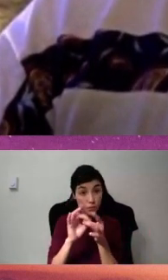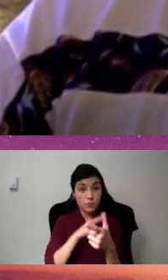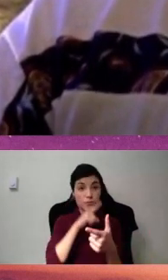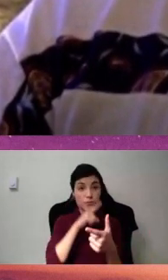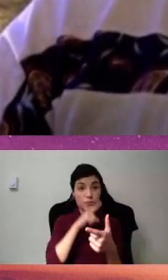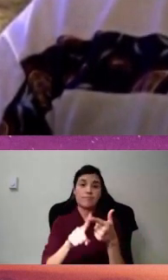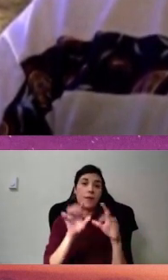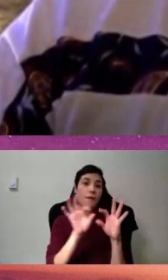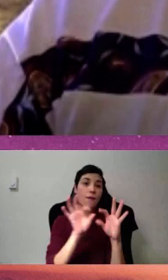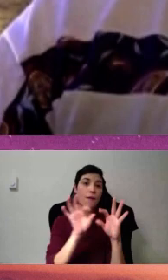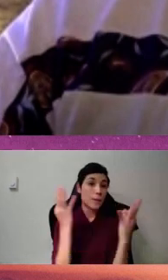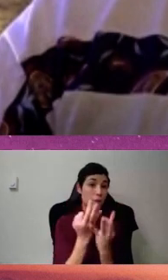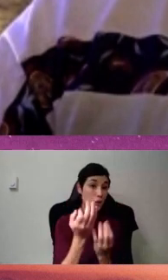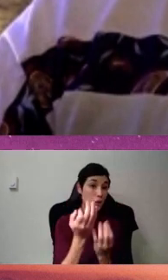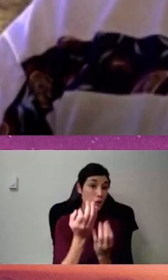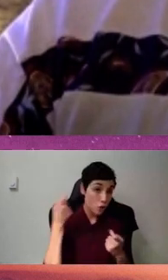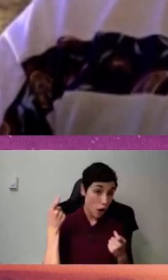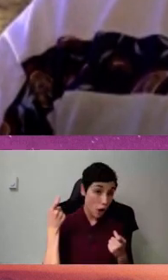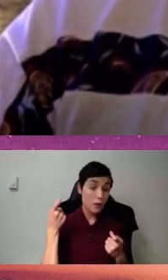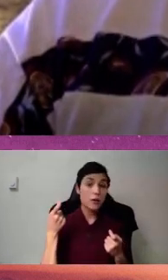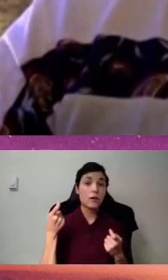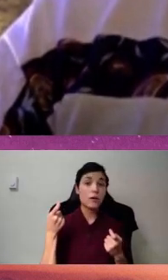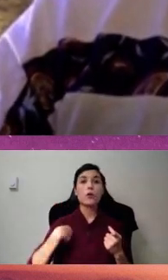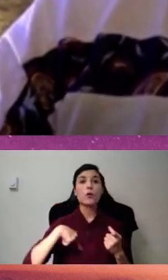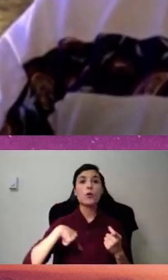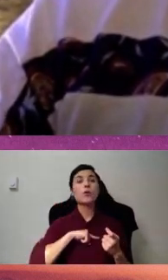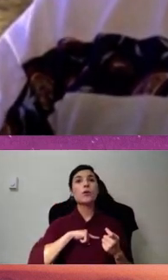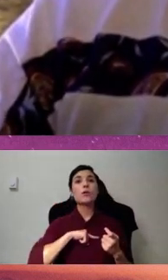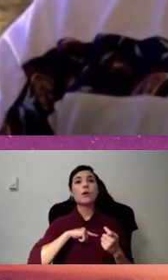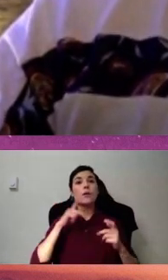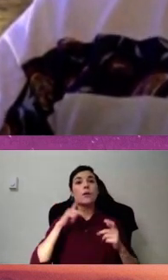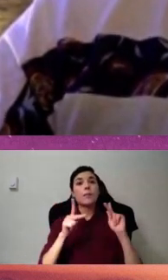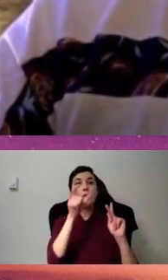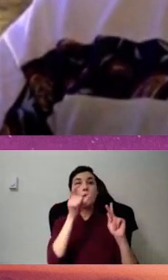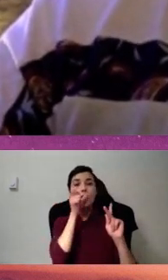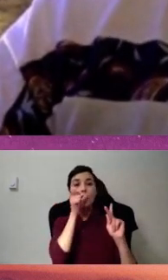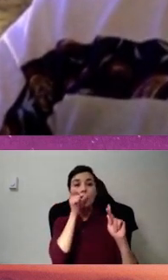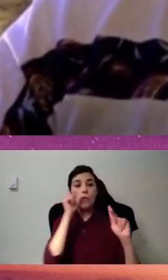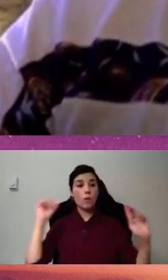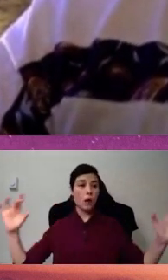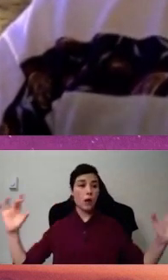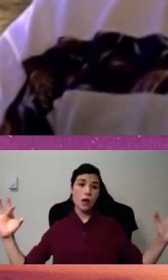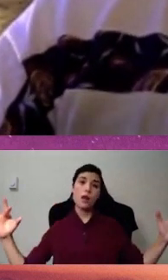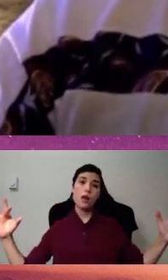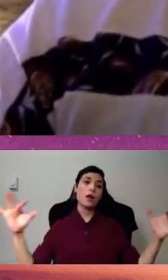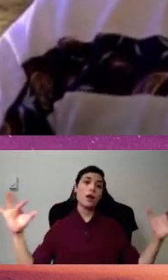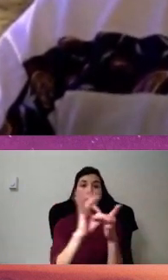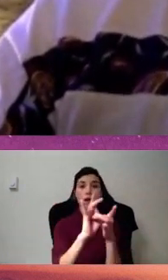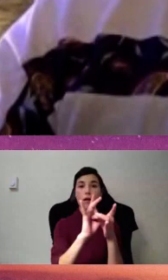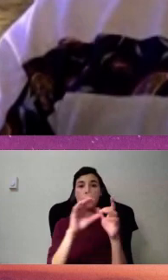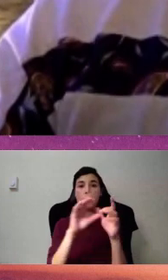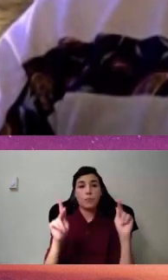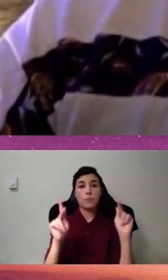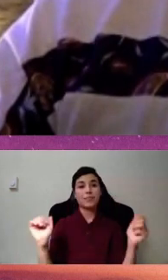others together, not only through love, but also through relation, through blood, right? We